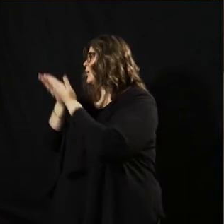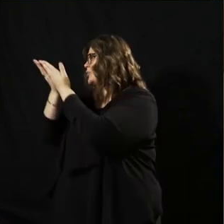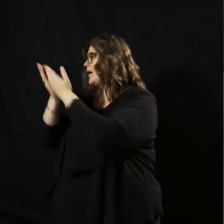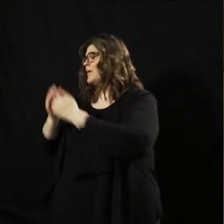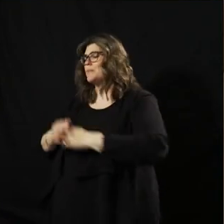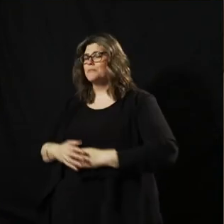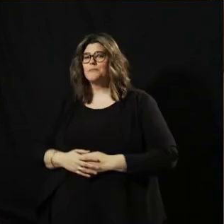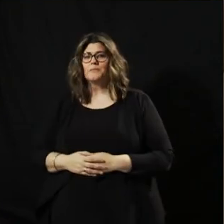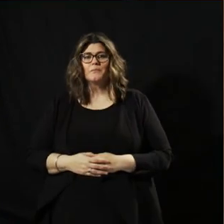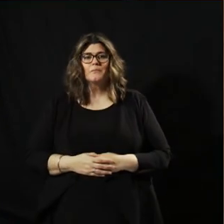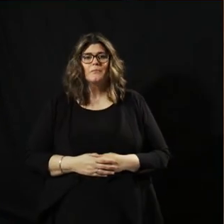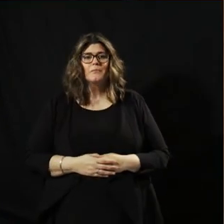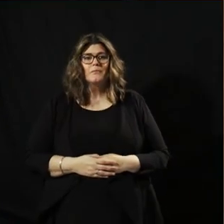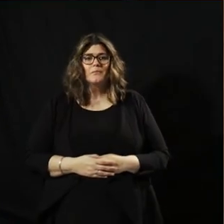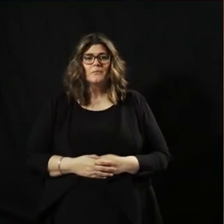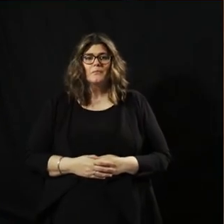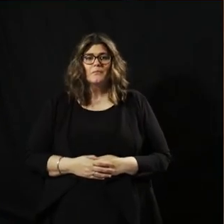prayer.